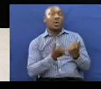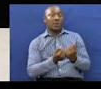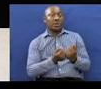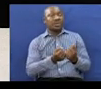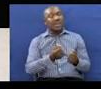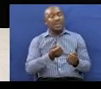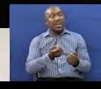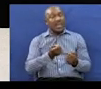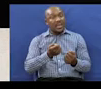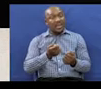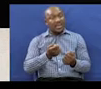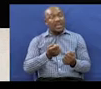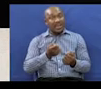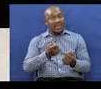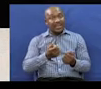because the gas is